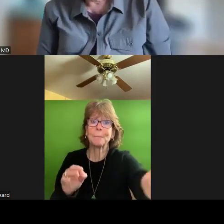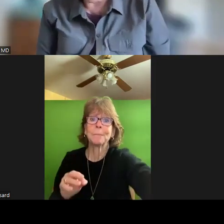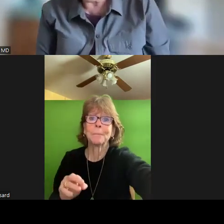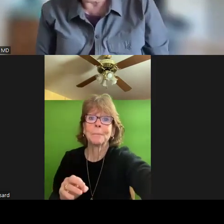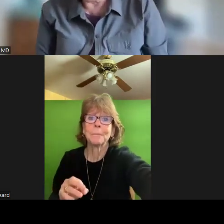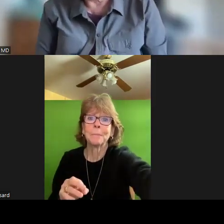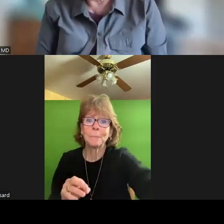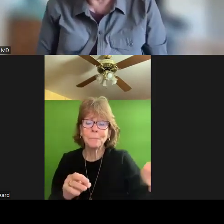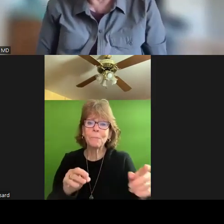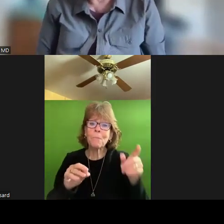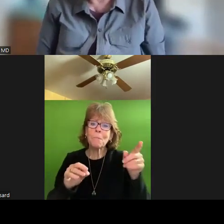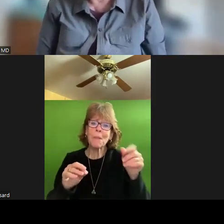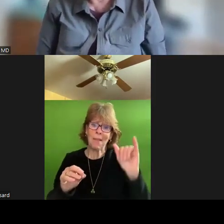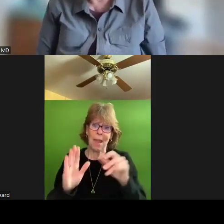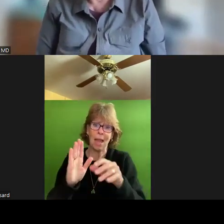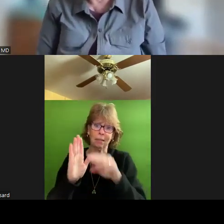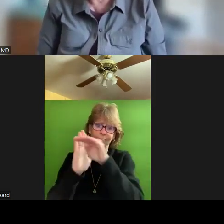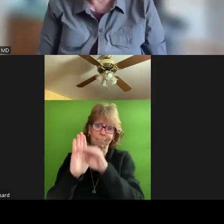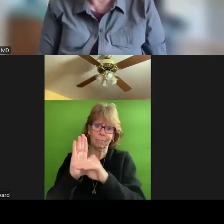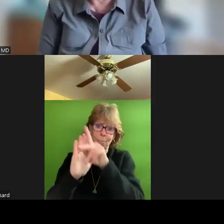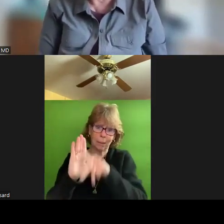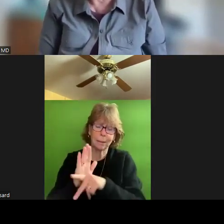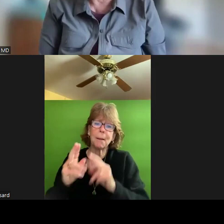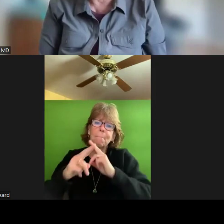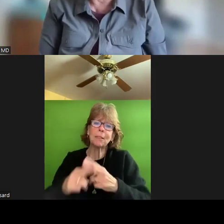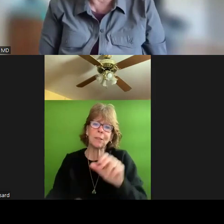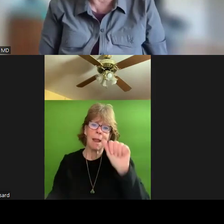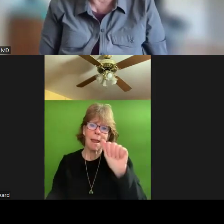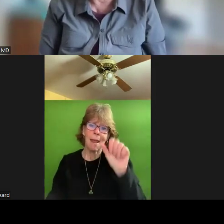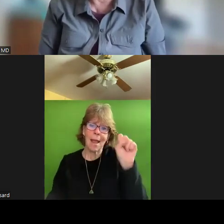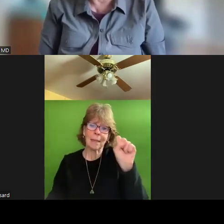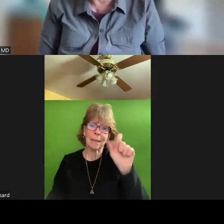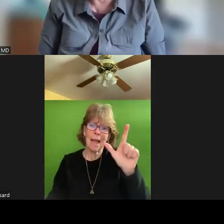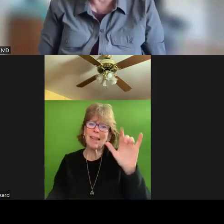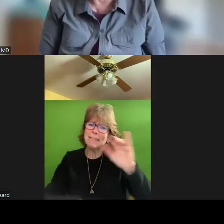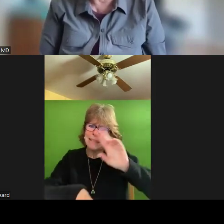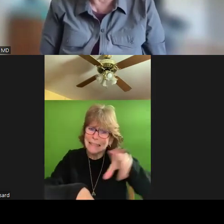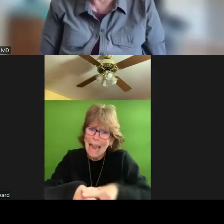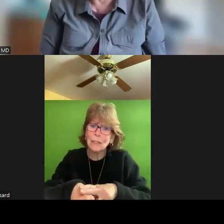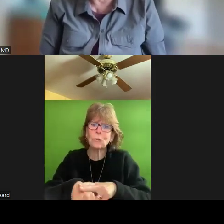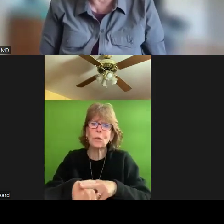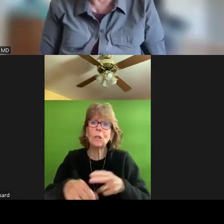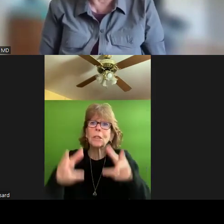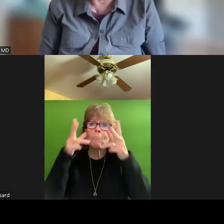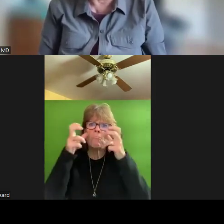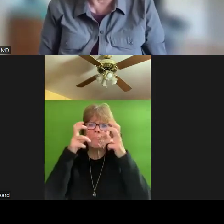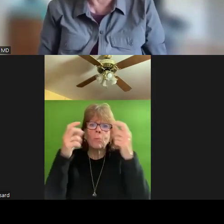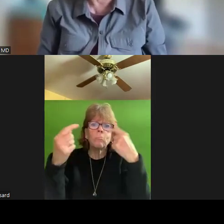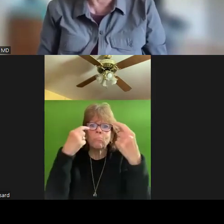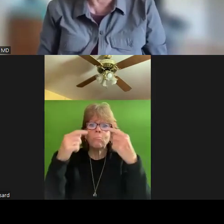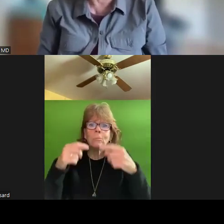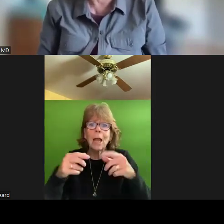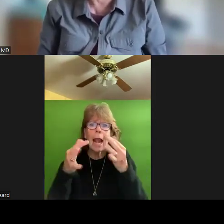The policy introduces the topic of ASL as a natural visual language of the deaf that may provide